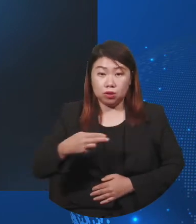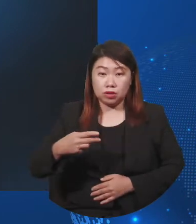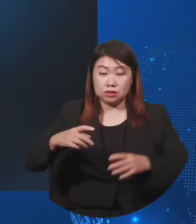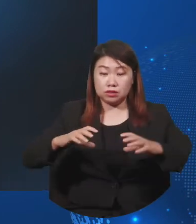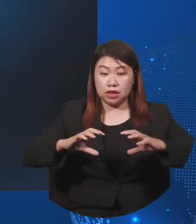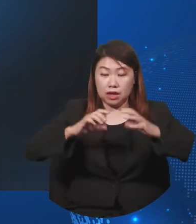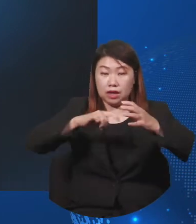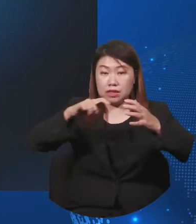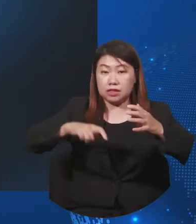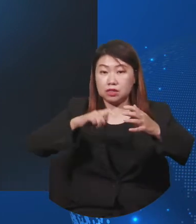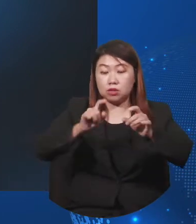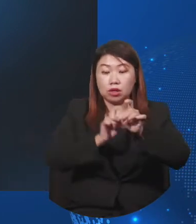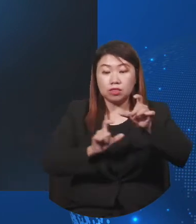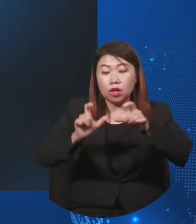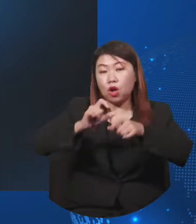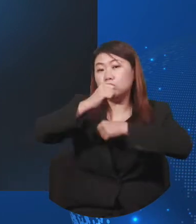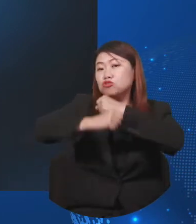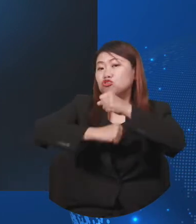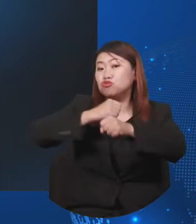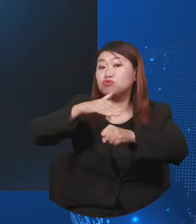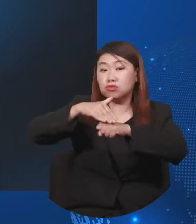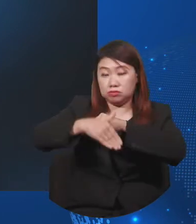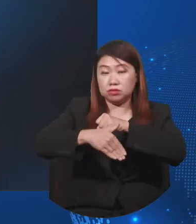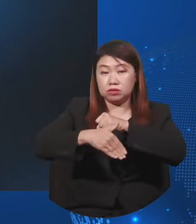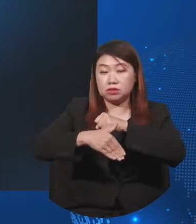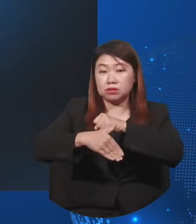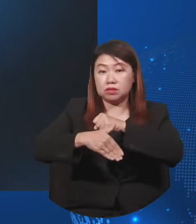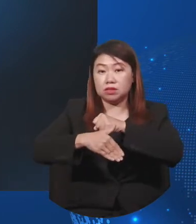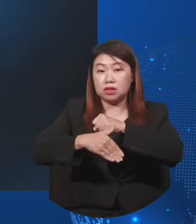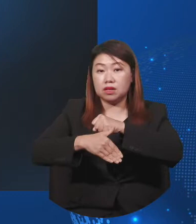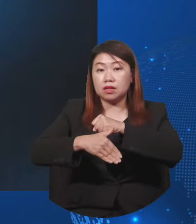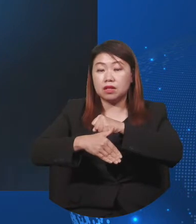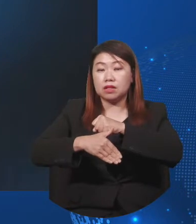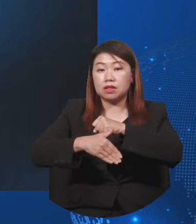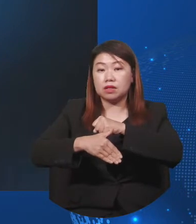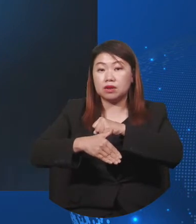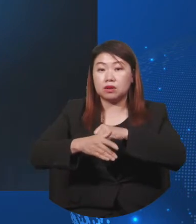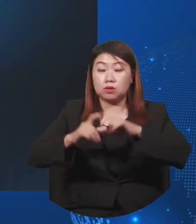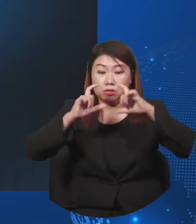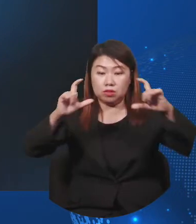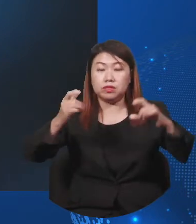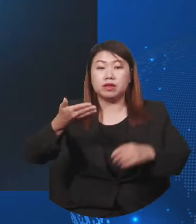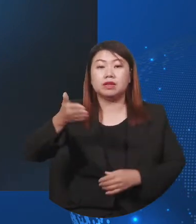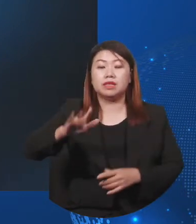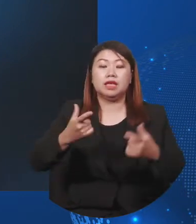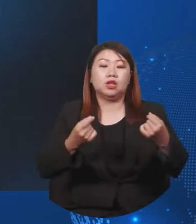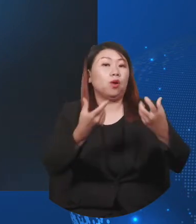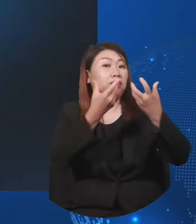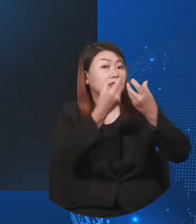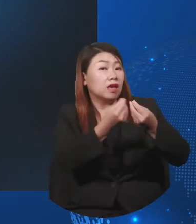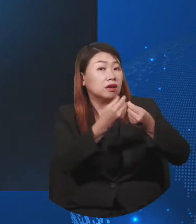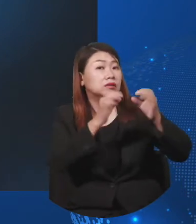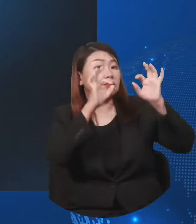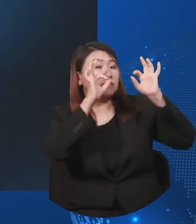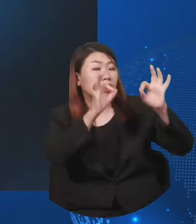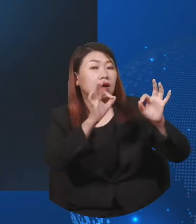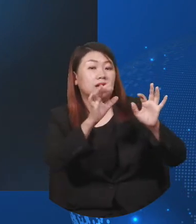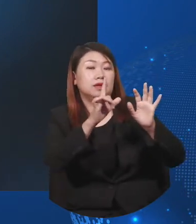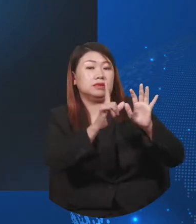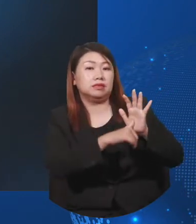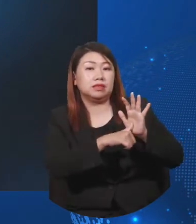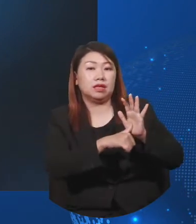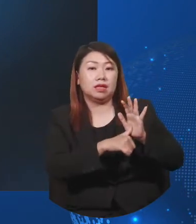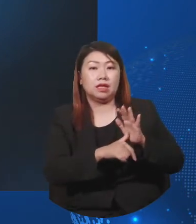representative international cooperation. Yes, those lights may, be questioned sometimes, but